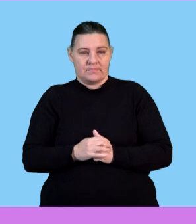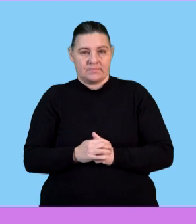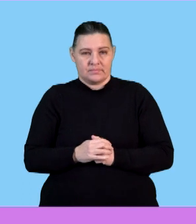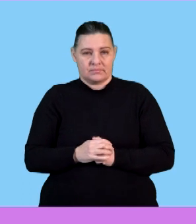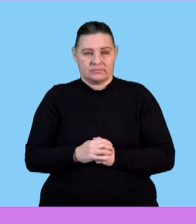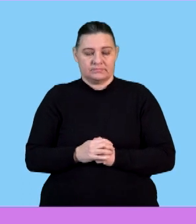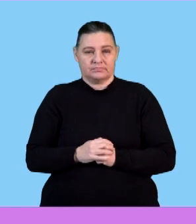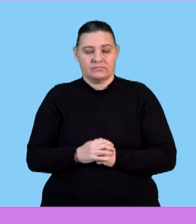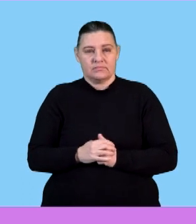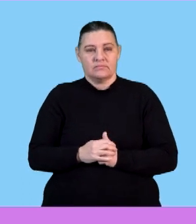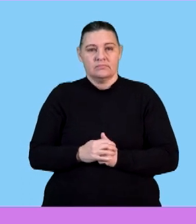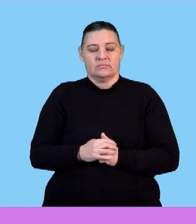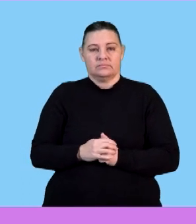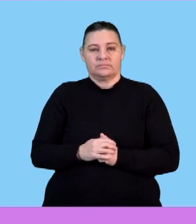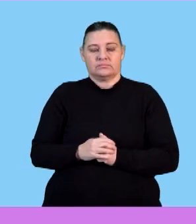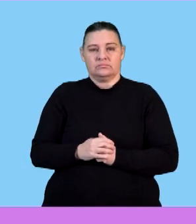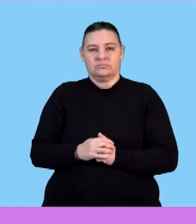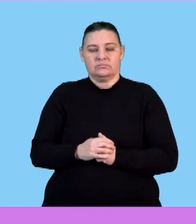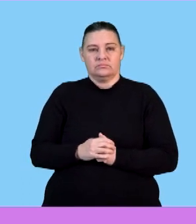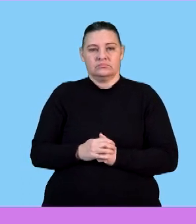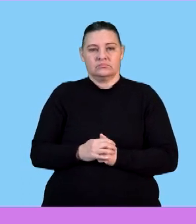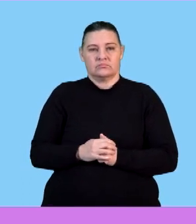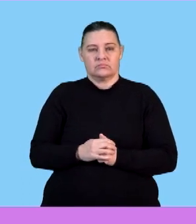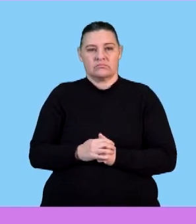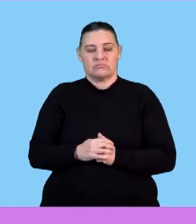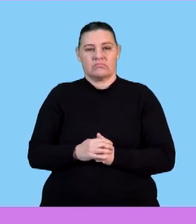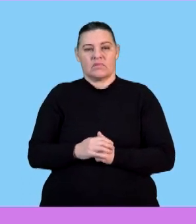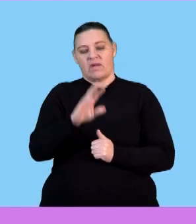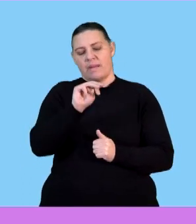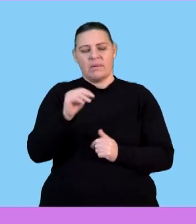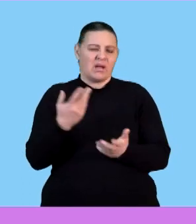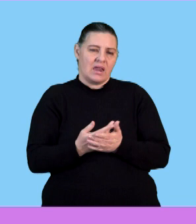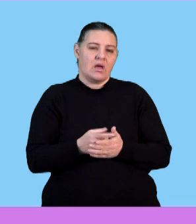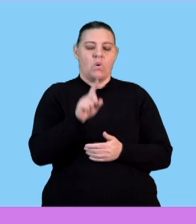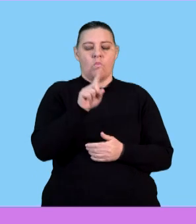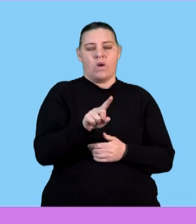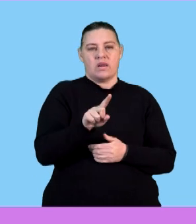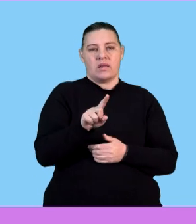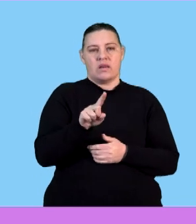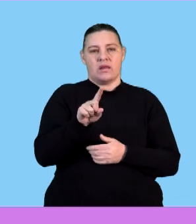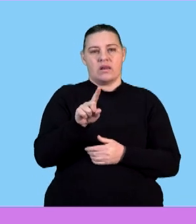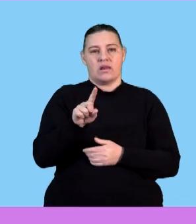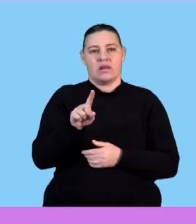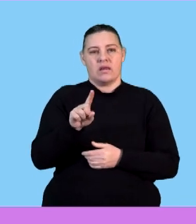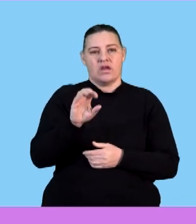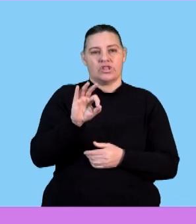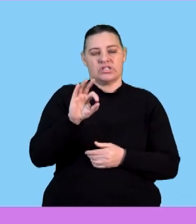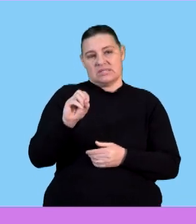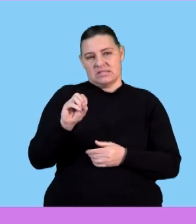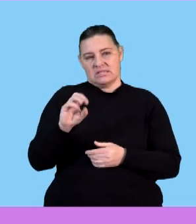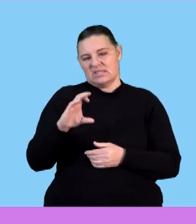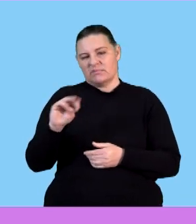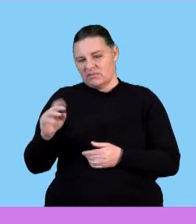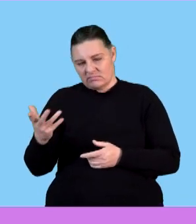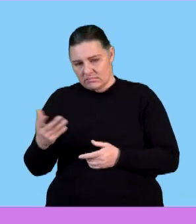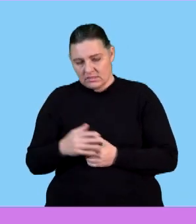centimeters. All right. If you use the millimeter side, that's fine as well. That's 130 millimeters, but I'm going to work with centimeters for